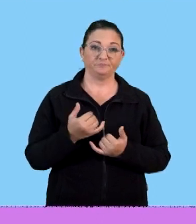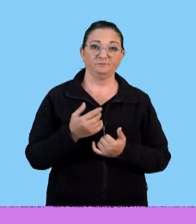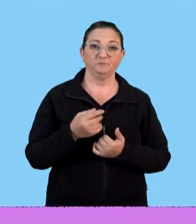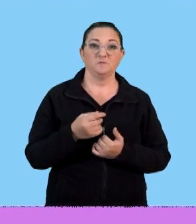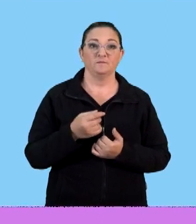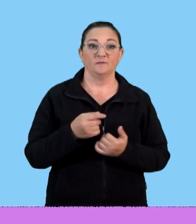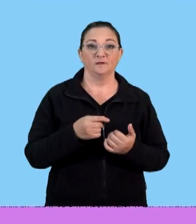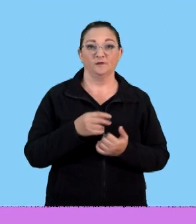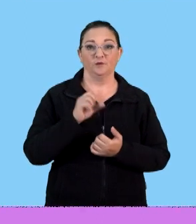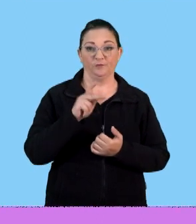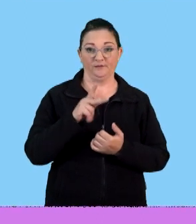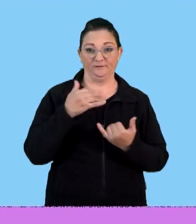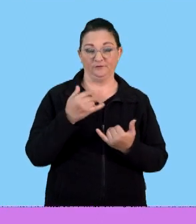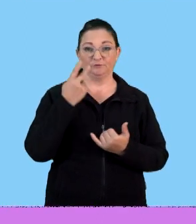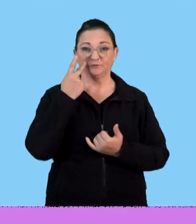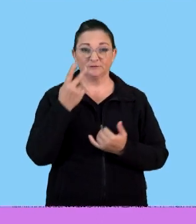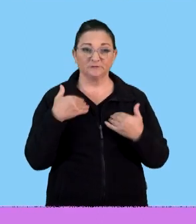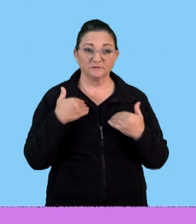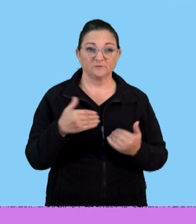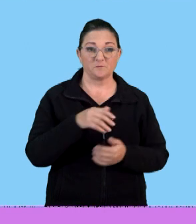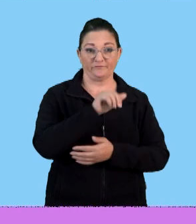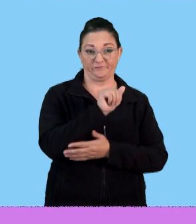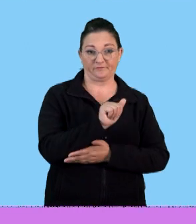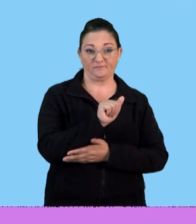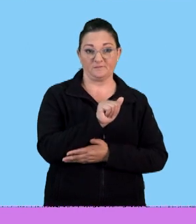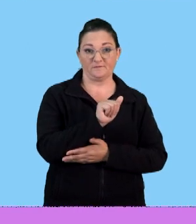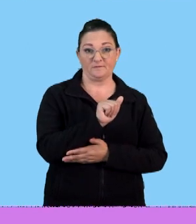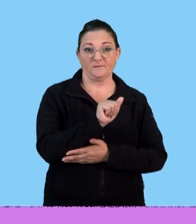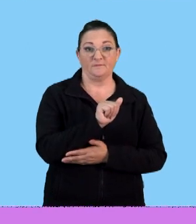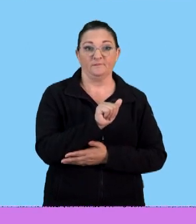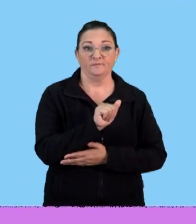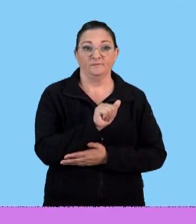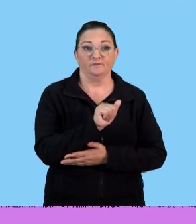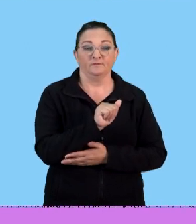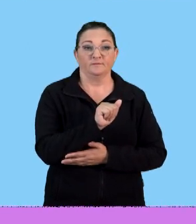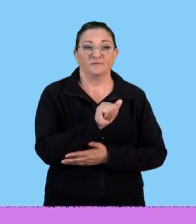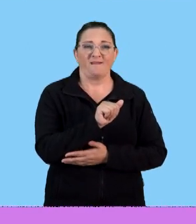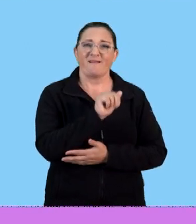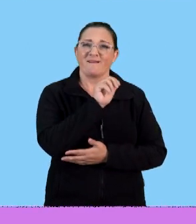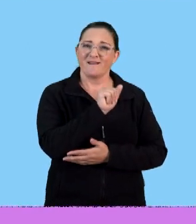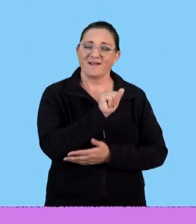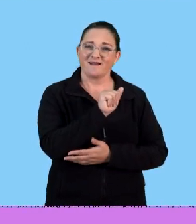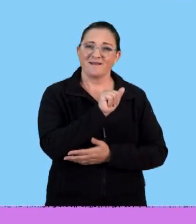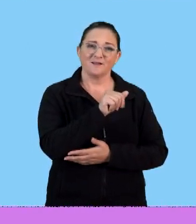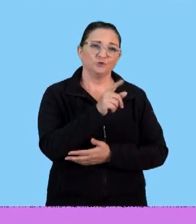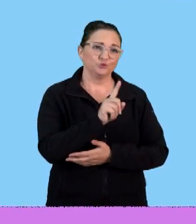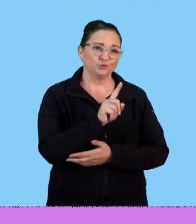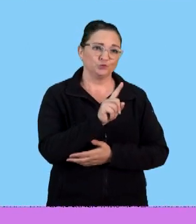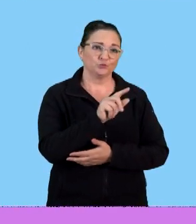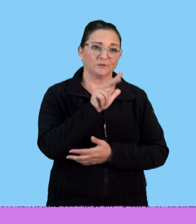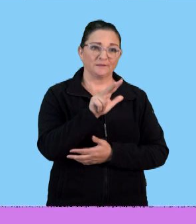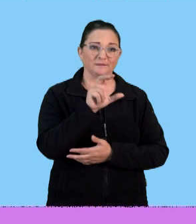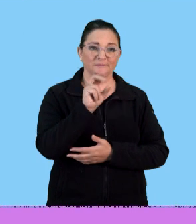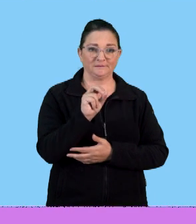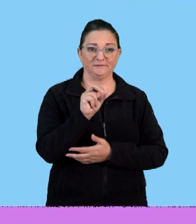let me just get back to that. Okay, there we go. So I'll start with A. Now it's A here, this part here. And what is the dimension